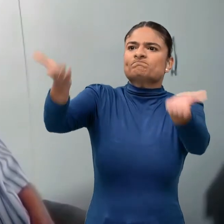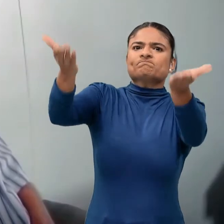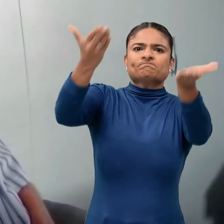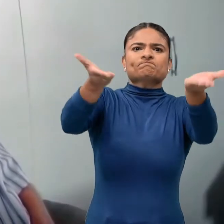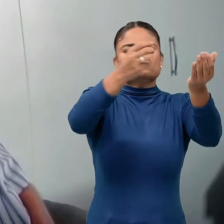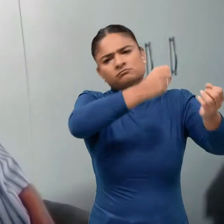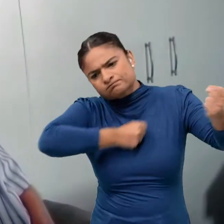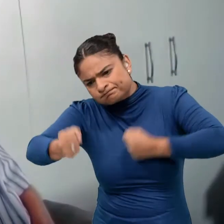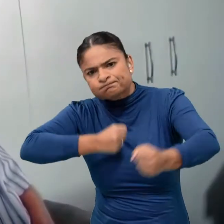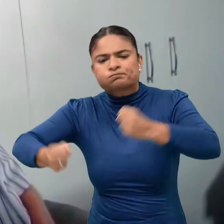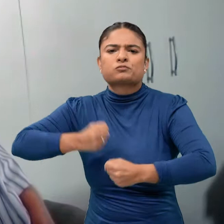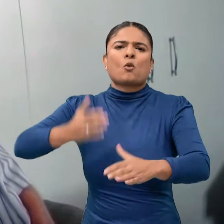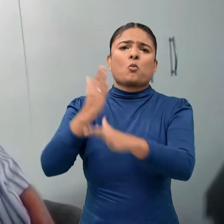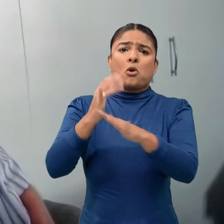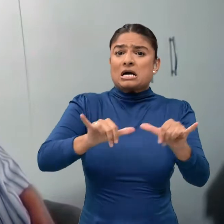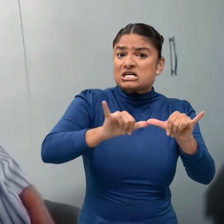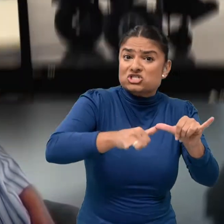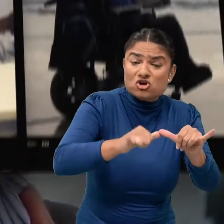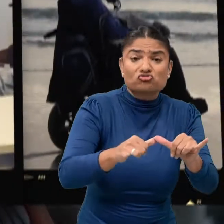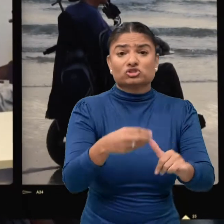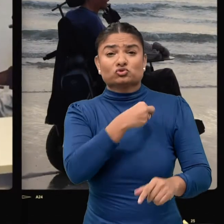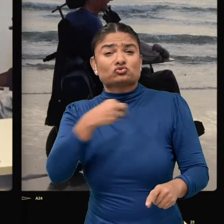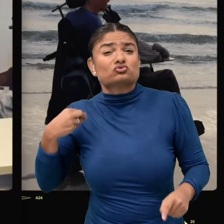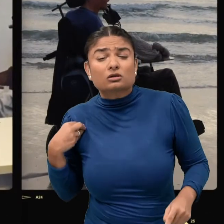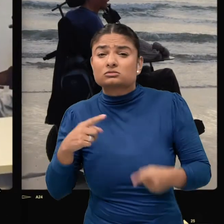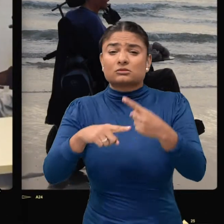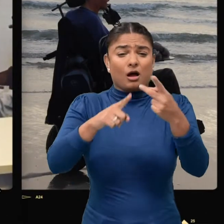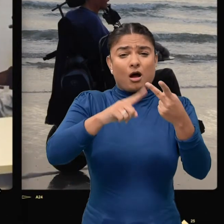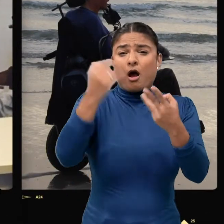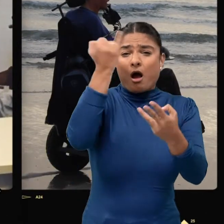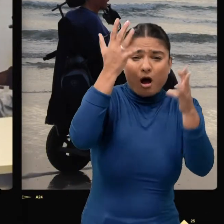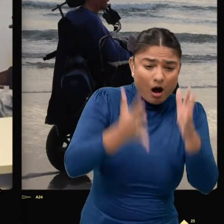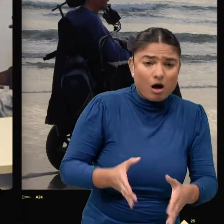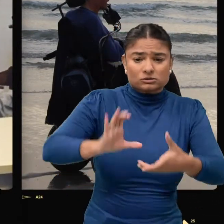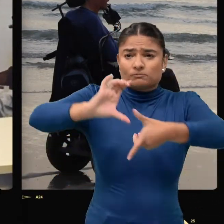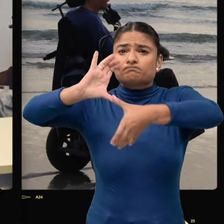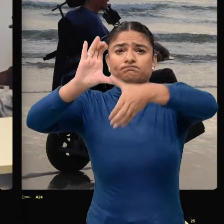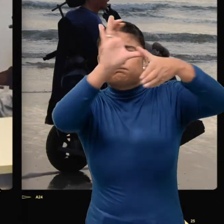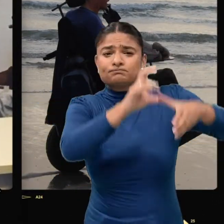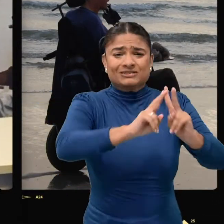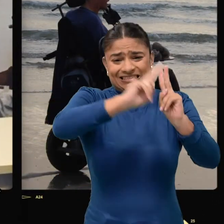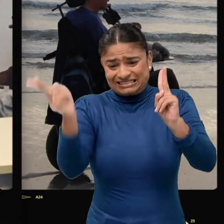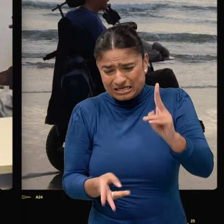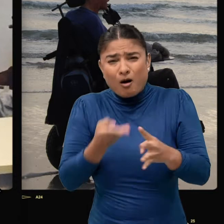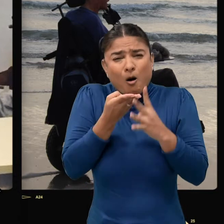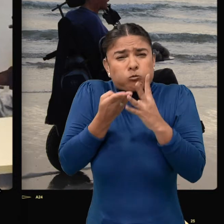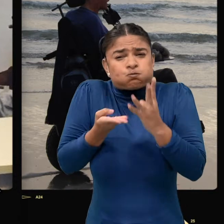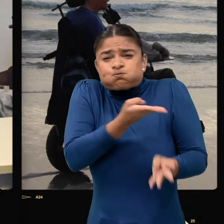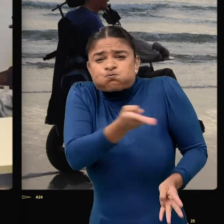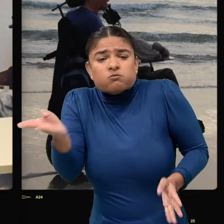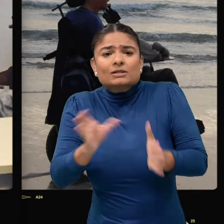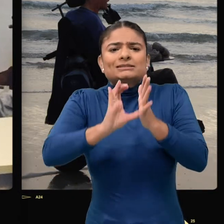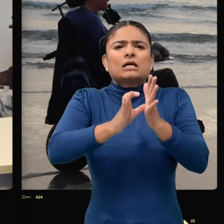graduates, from lawyers to engineers to doctors and healthcare workers to architects and businessmen and women and our future